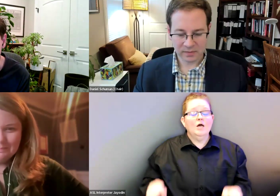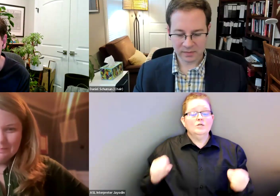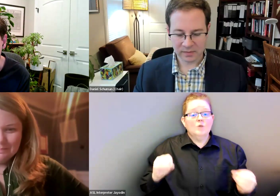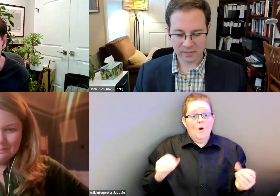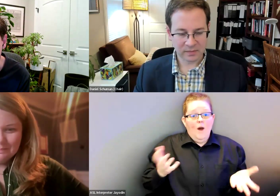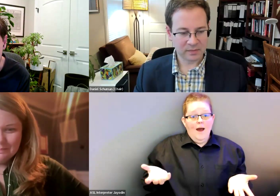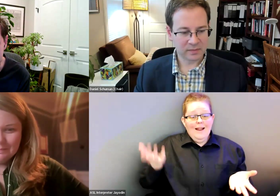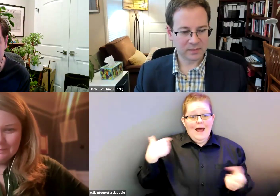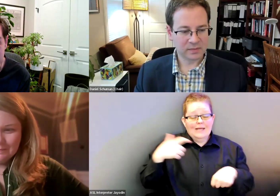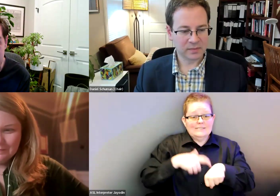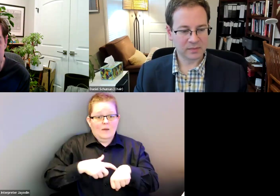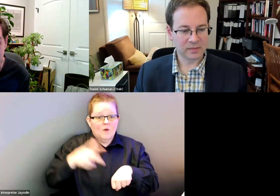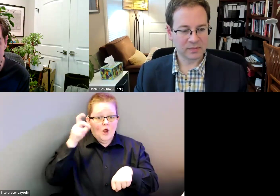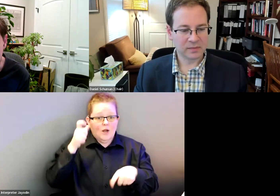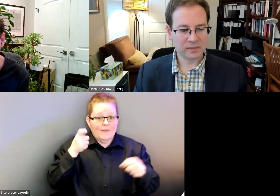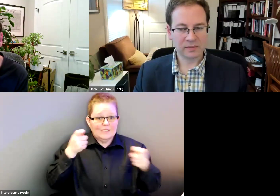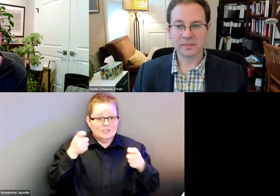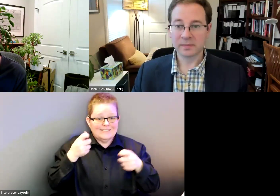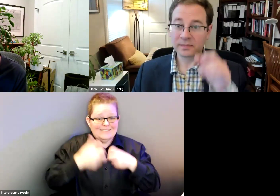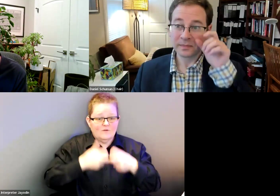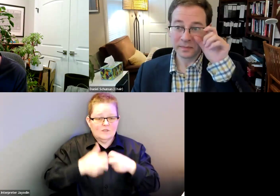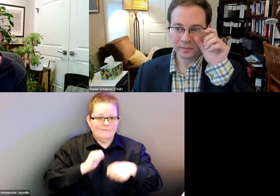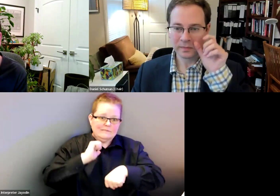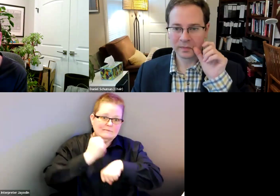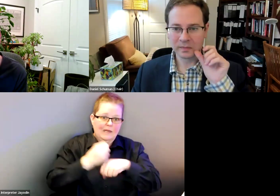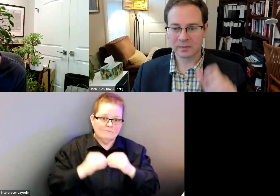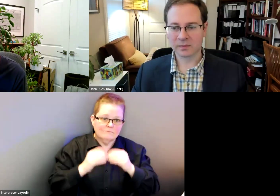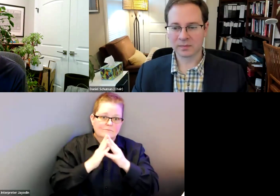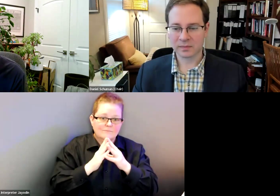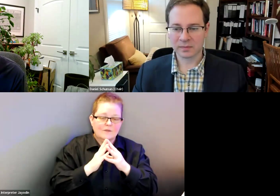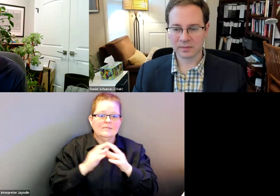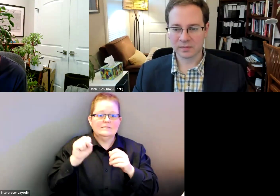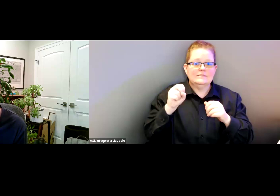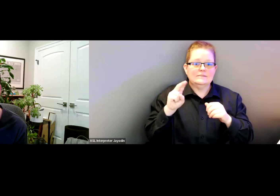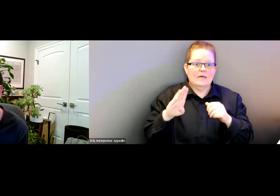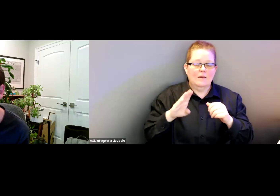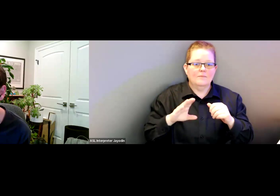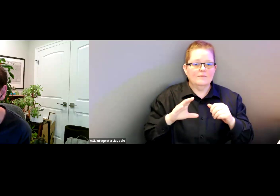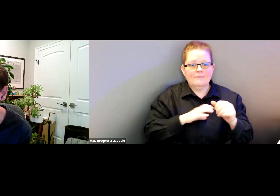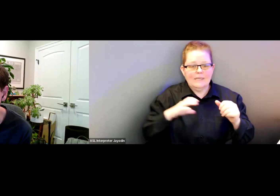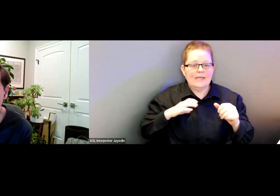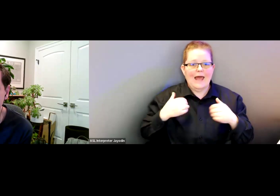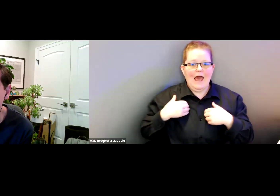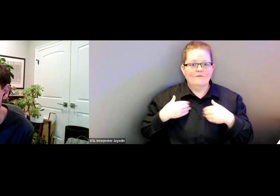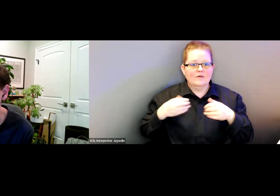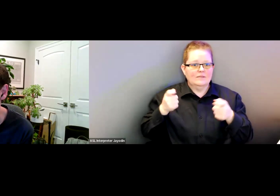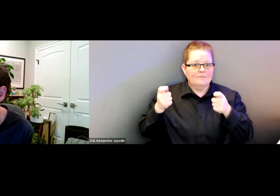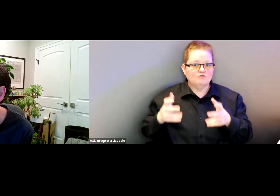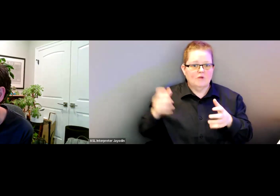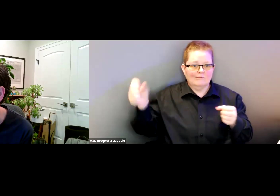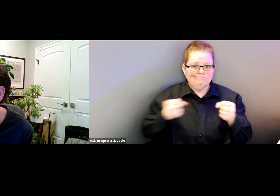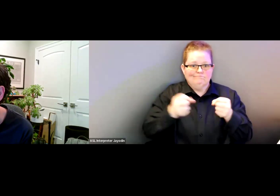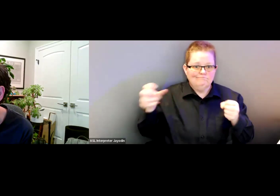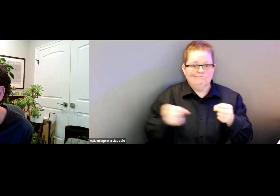the administrative difficulty of creating subcommittees and having the administrator appoint people to subcommittees. So I'm wondering if there was any thought about that and whether